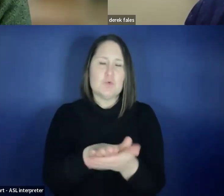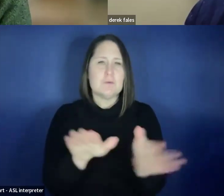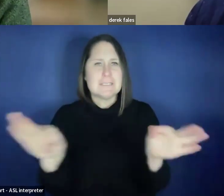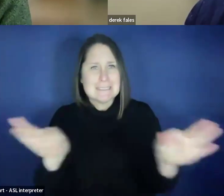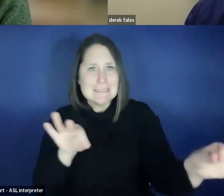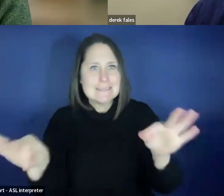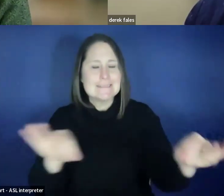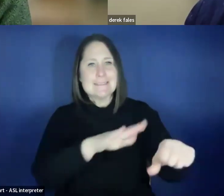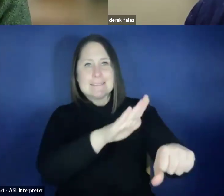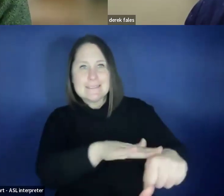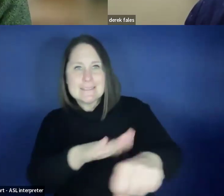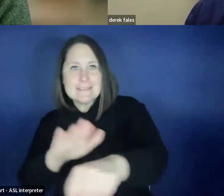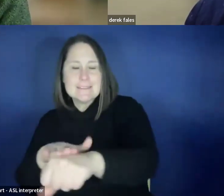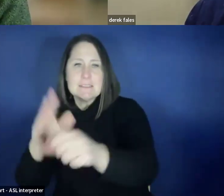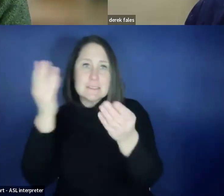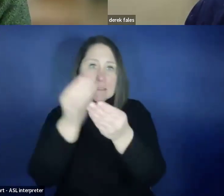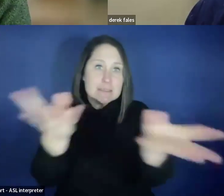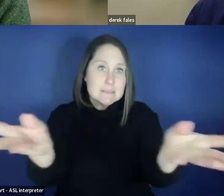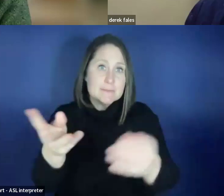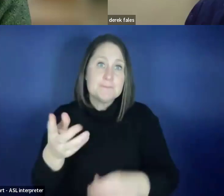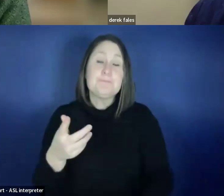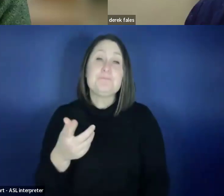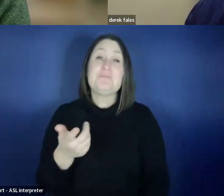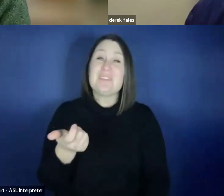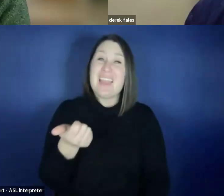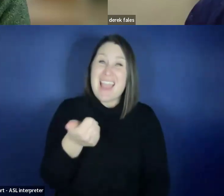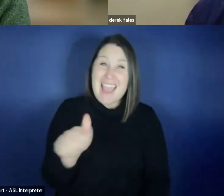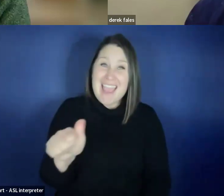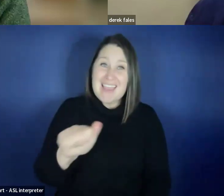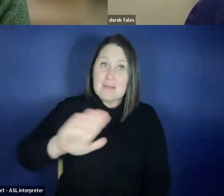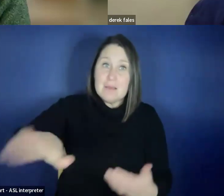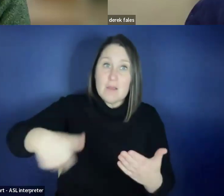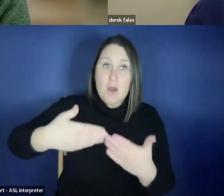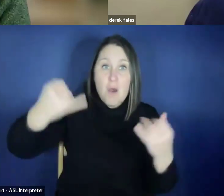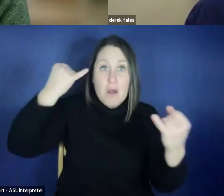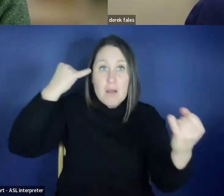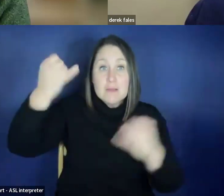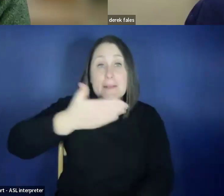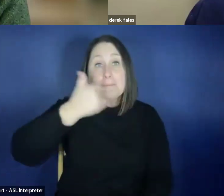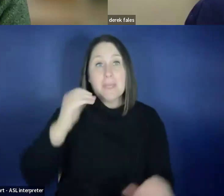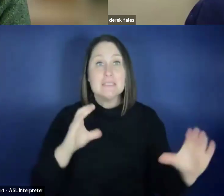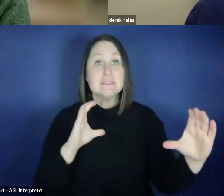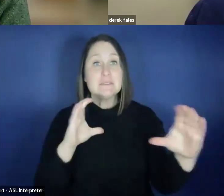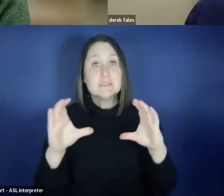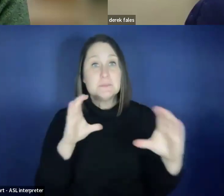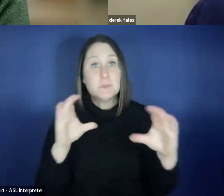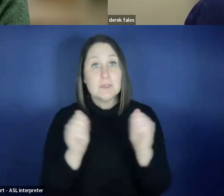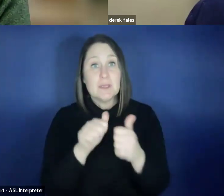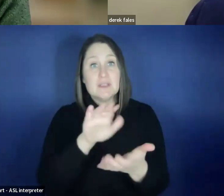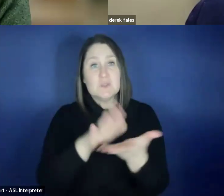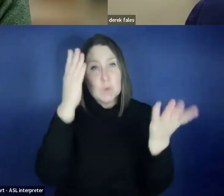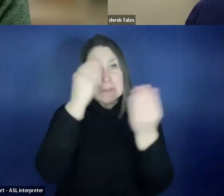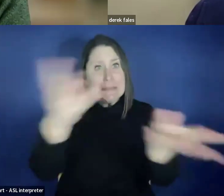lifespan. So I'll just say that we welcome any and all ideas about how best to get information out